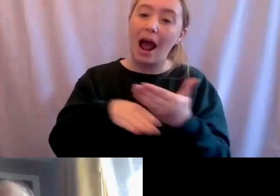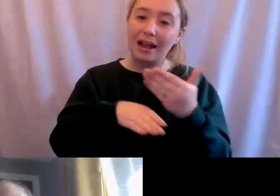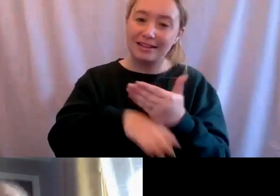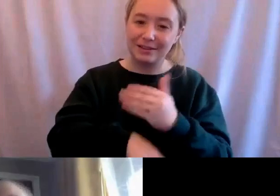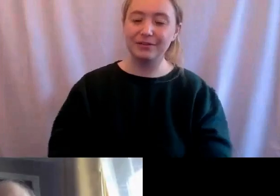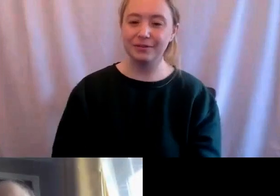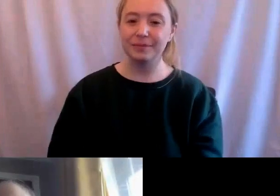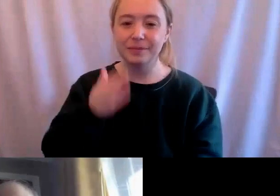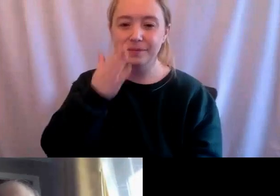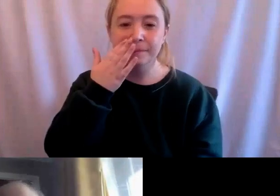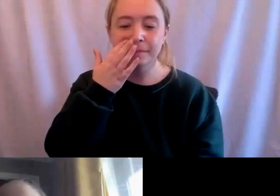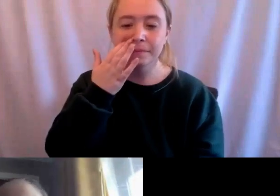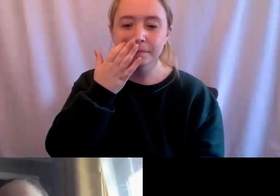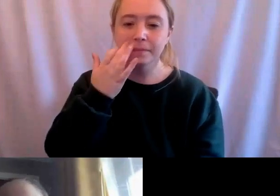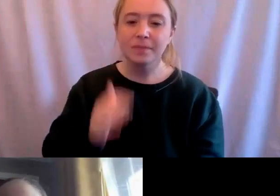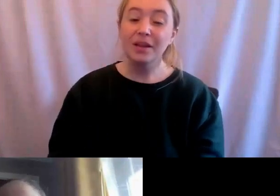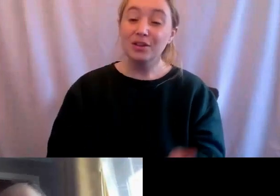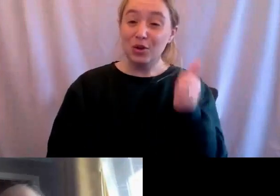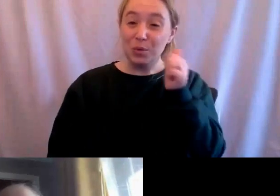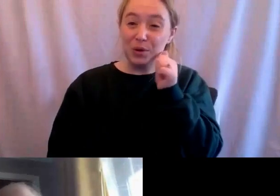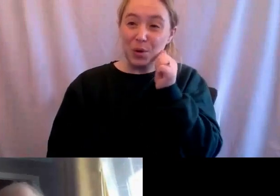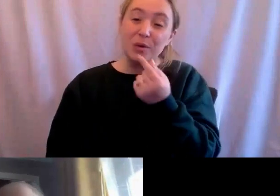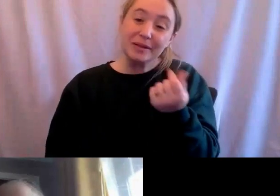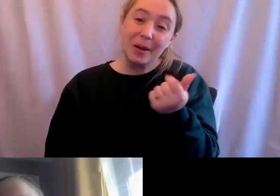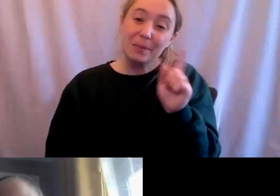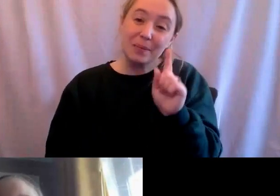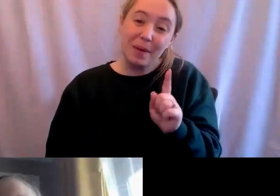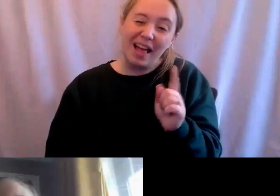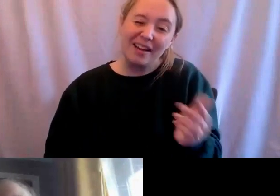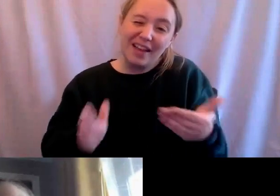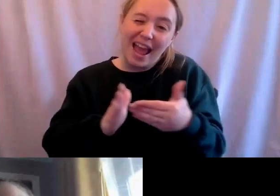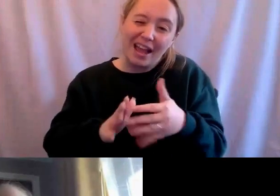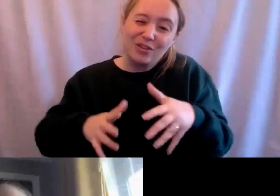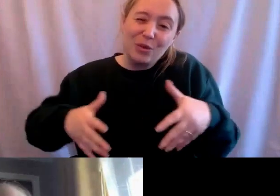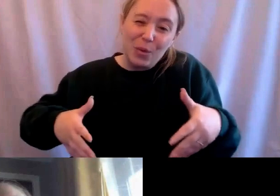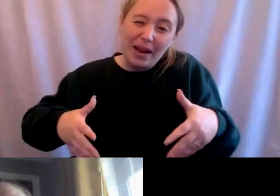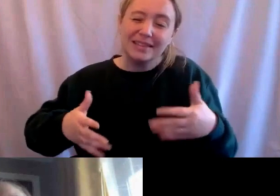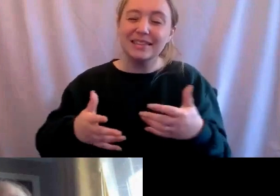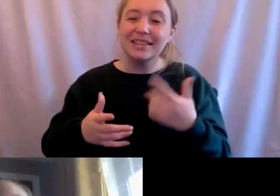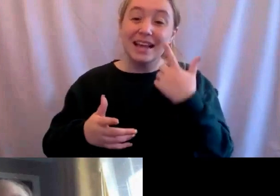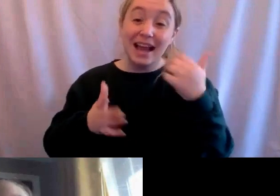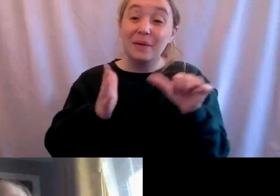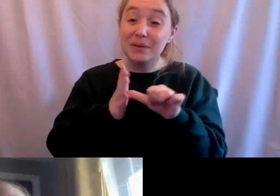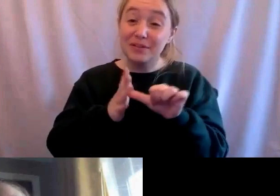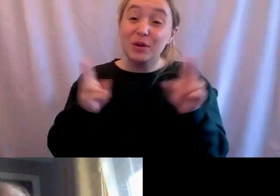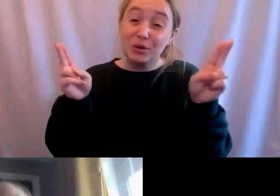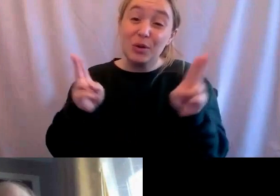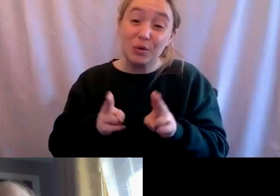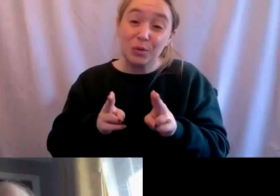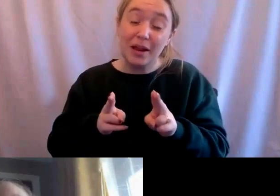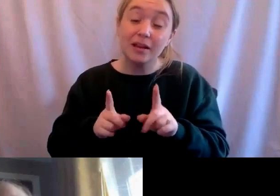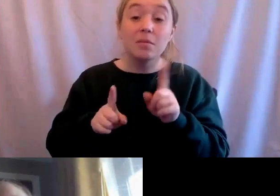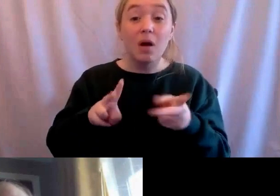cuddly, everybody knows they're a wee bit cuddly, and it can be very, very hard to lose weight. So if you're in that camp, ask